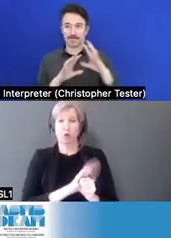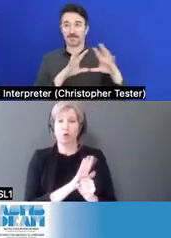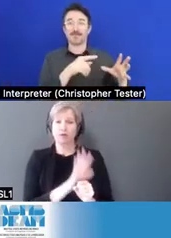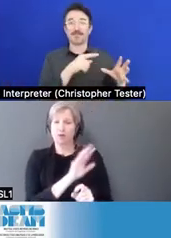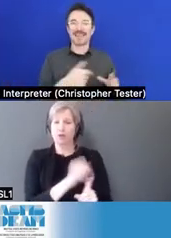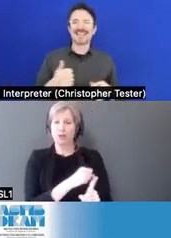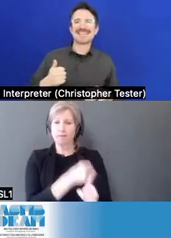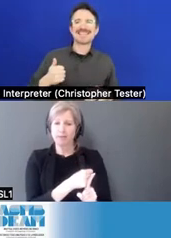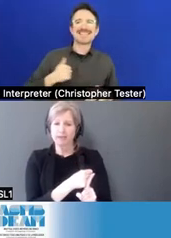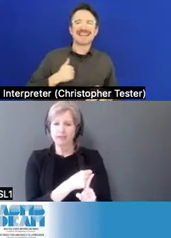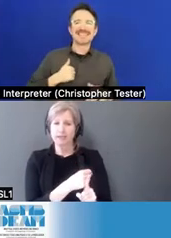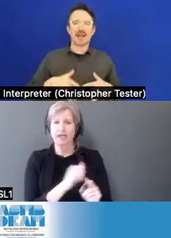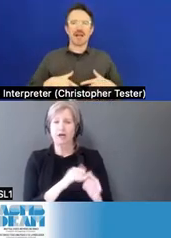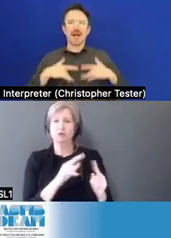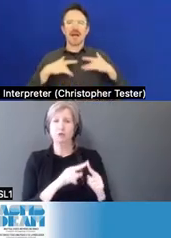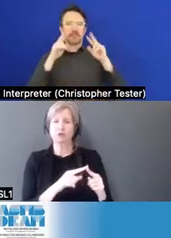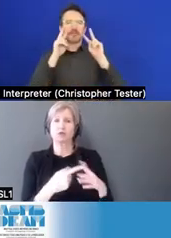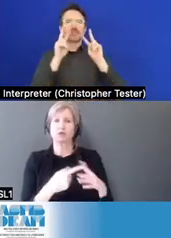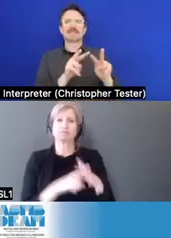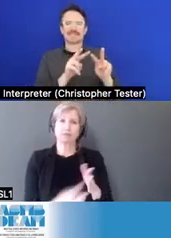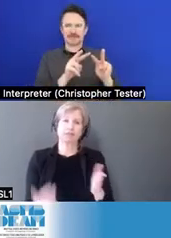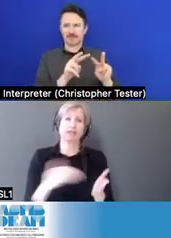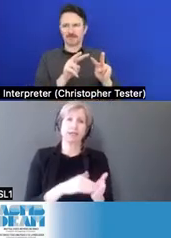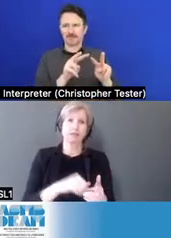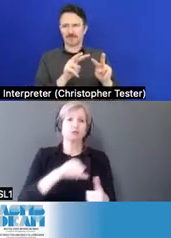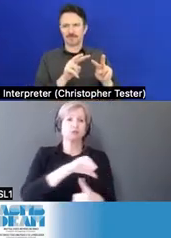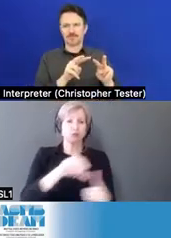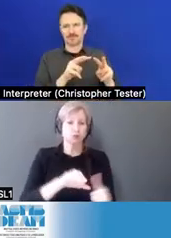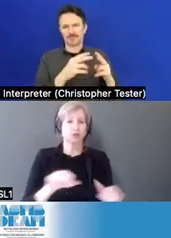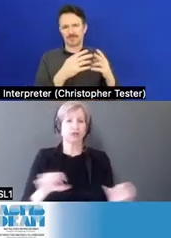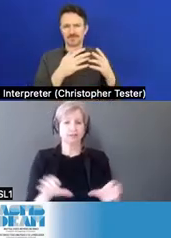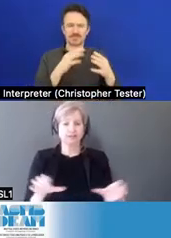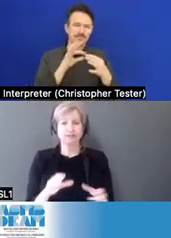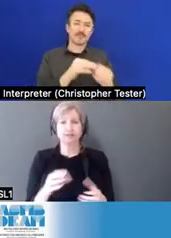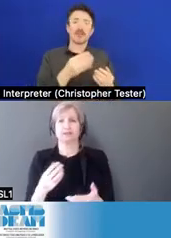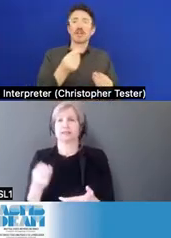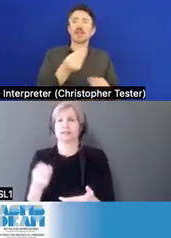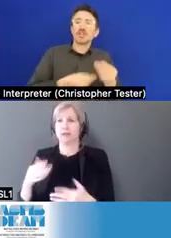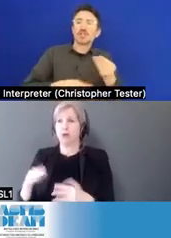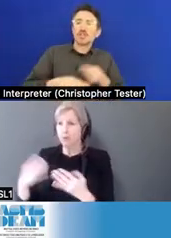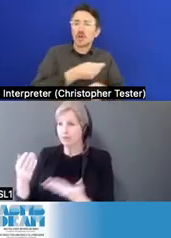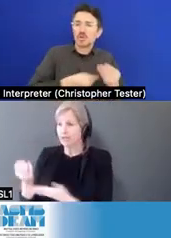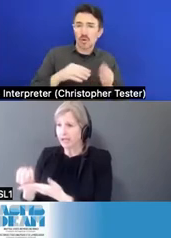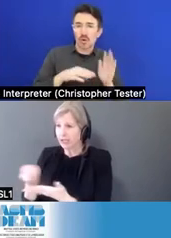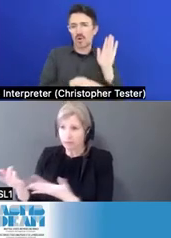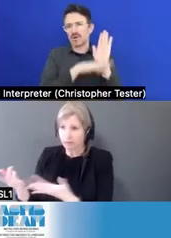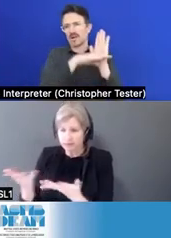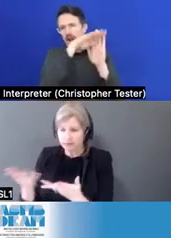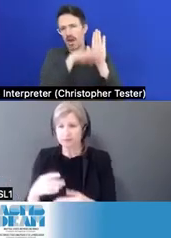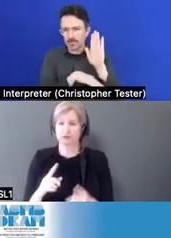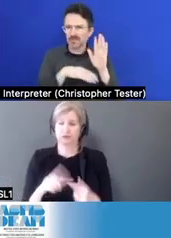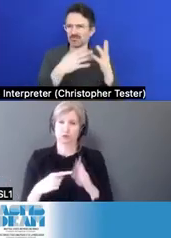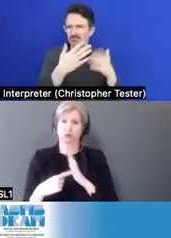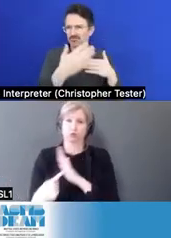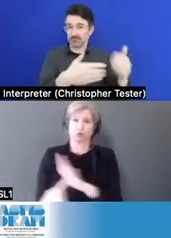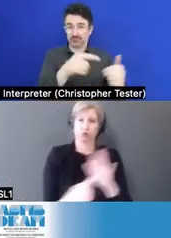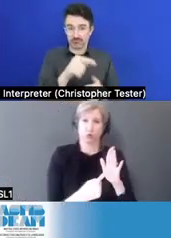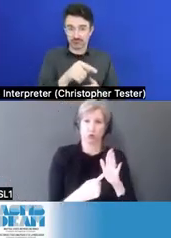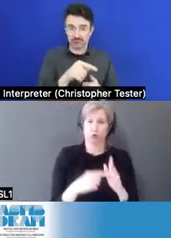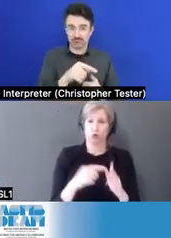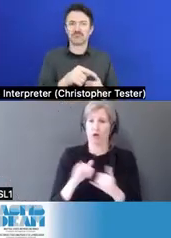resuming social and economic activities. So really to understand the economic and social impacts of the